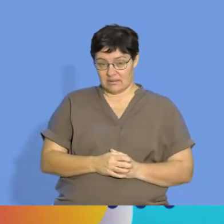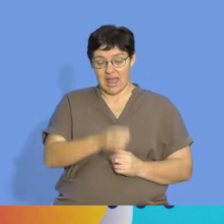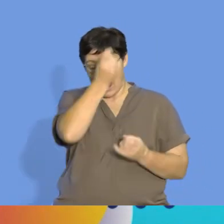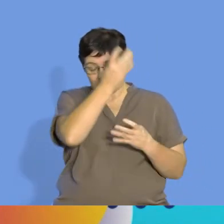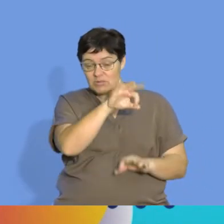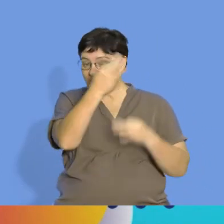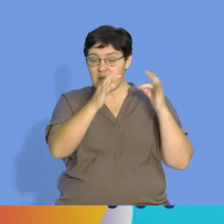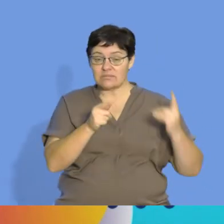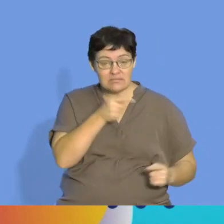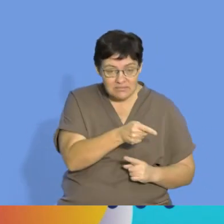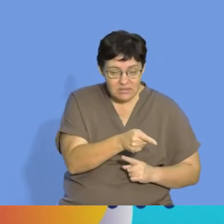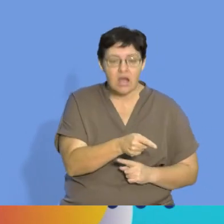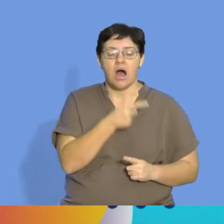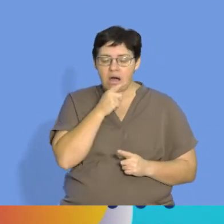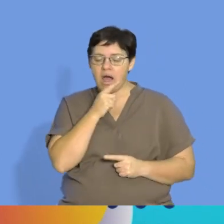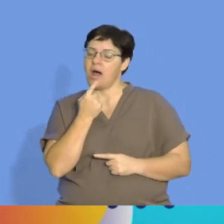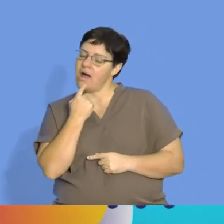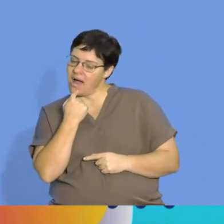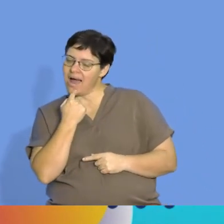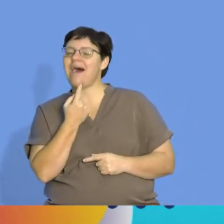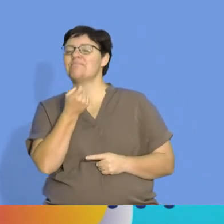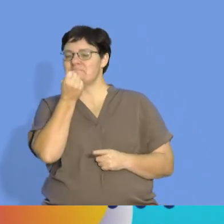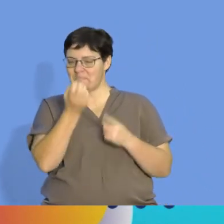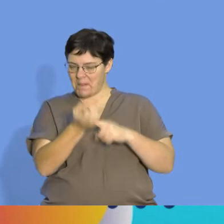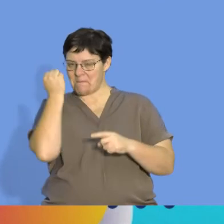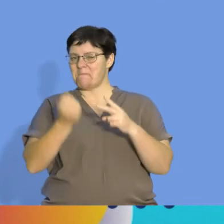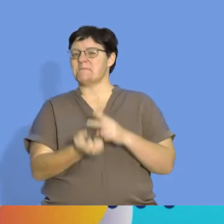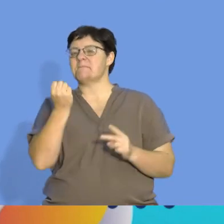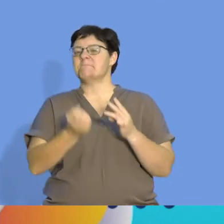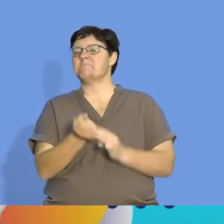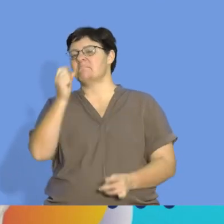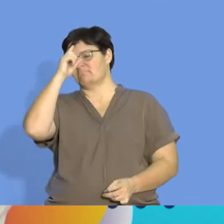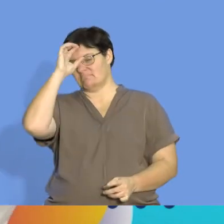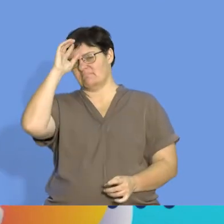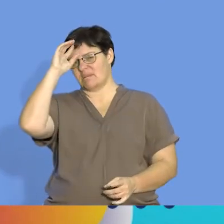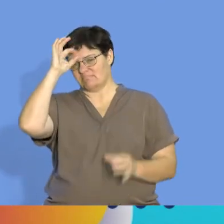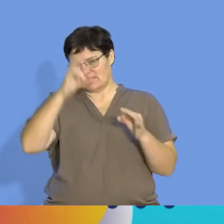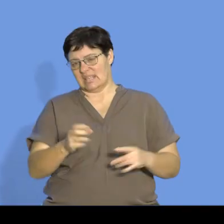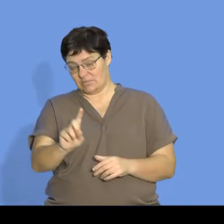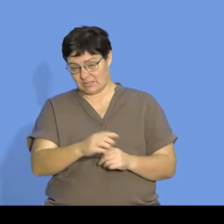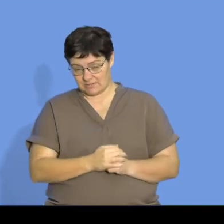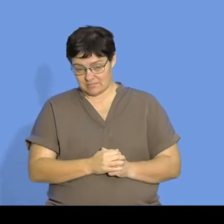by analyzing the information, you can clearly start drawing certain conclusions.